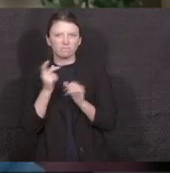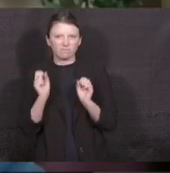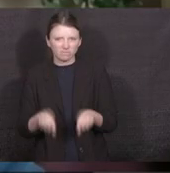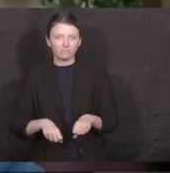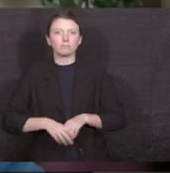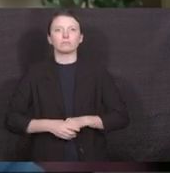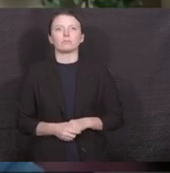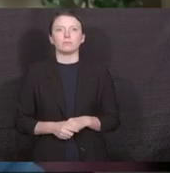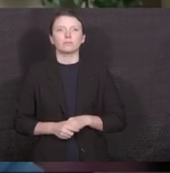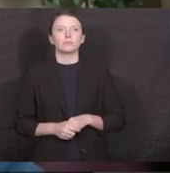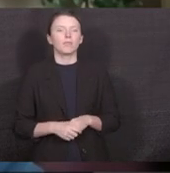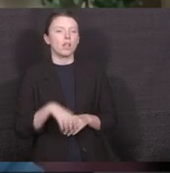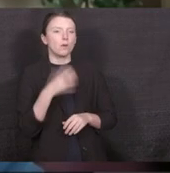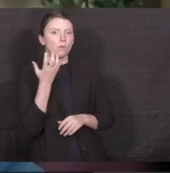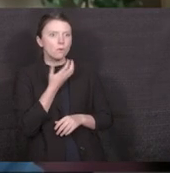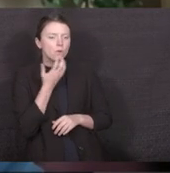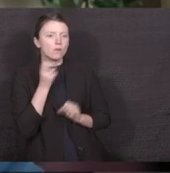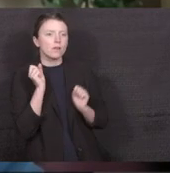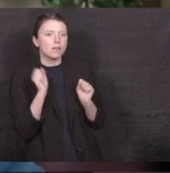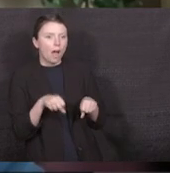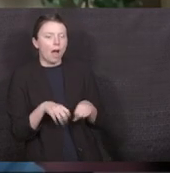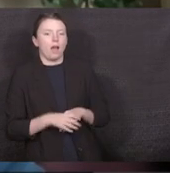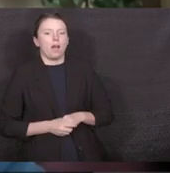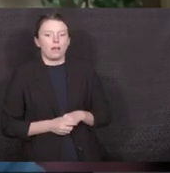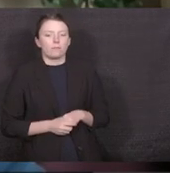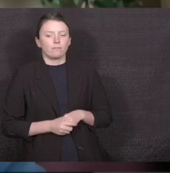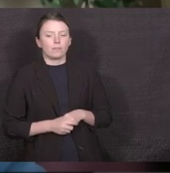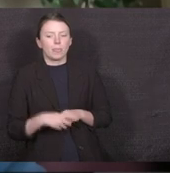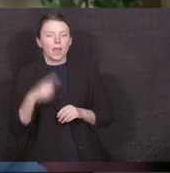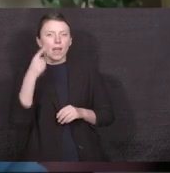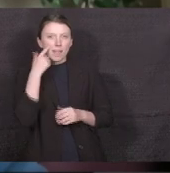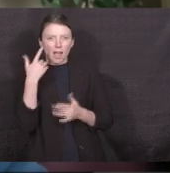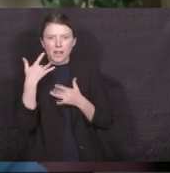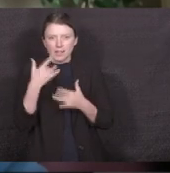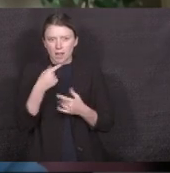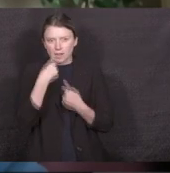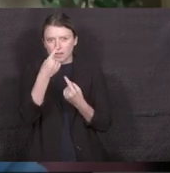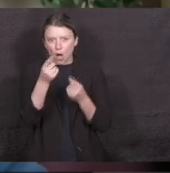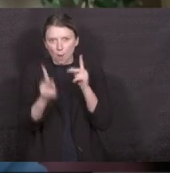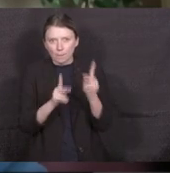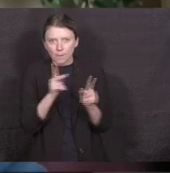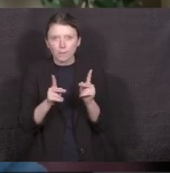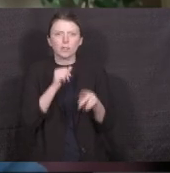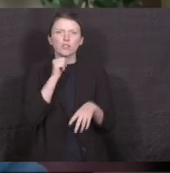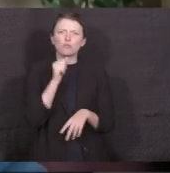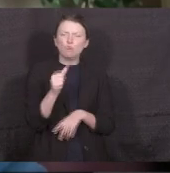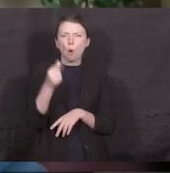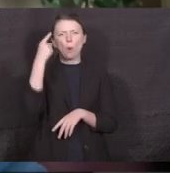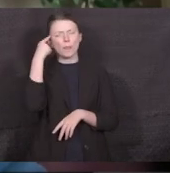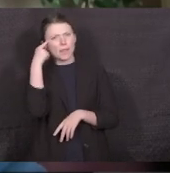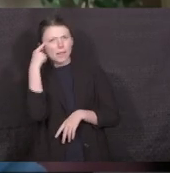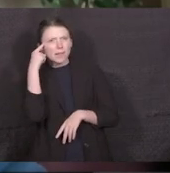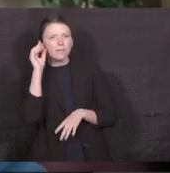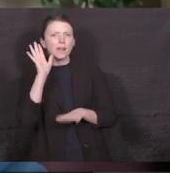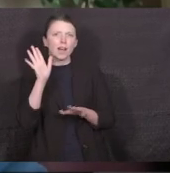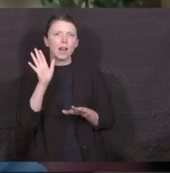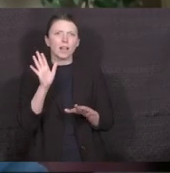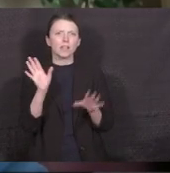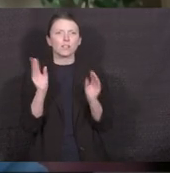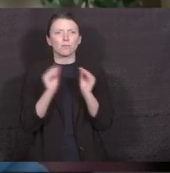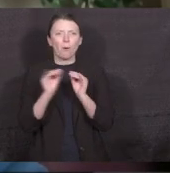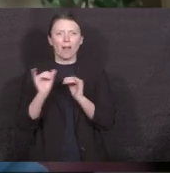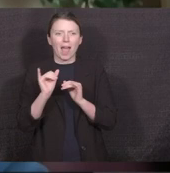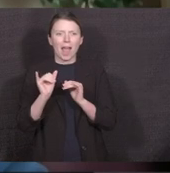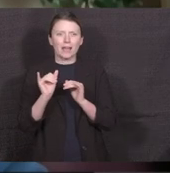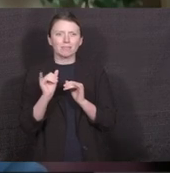Yeah, wow. The thing I like to tell everybody is try not to think of it as, you know, American